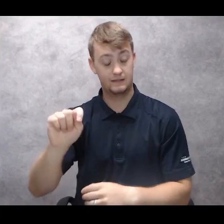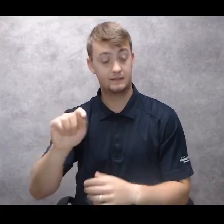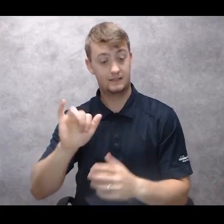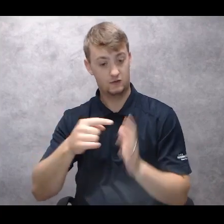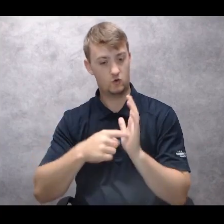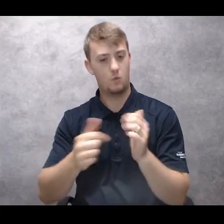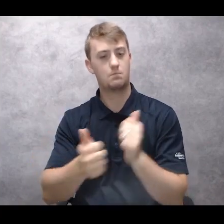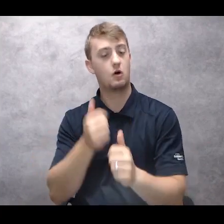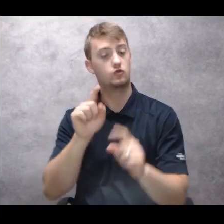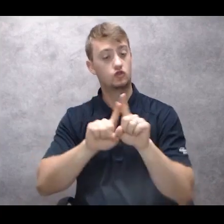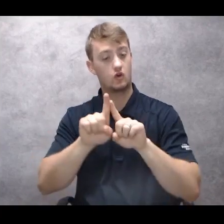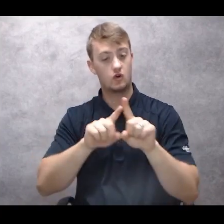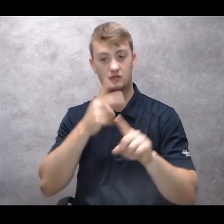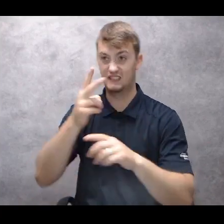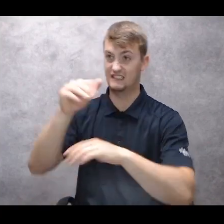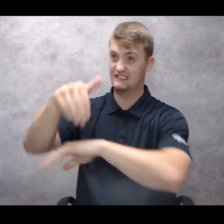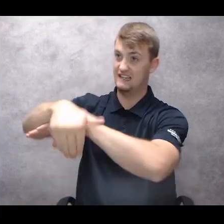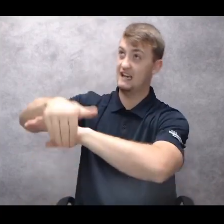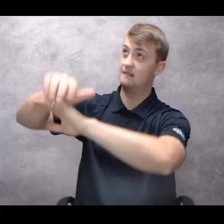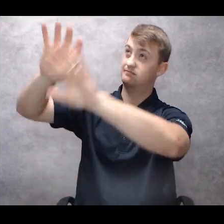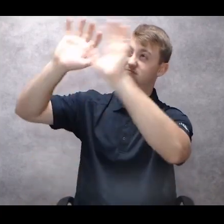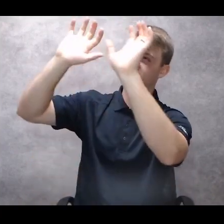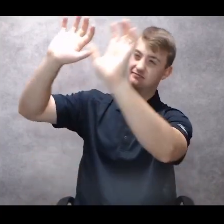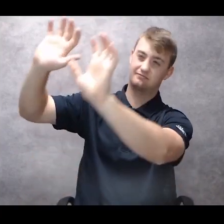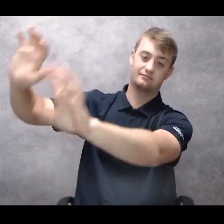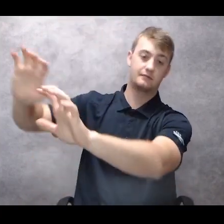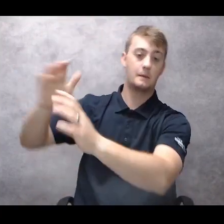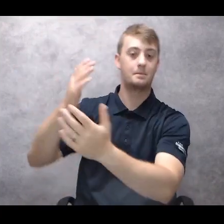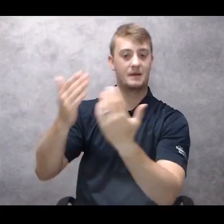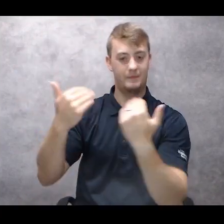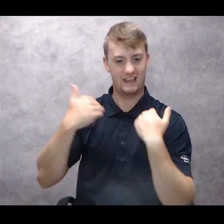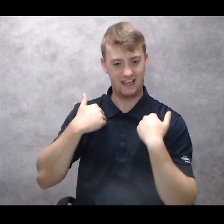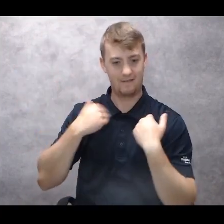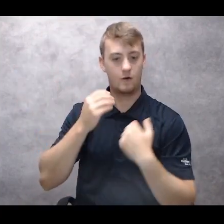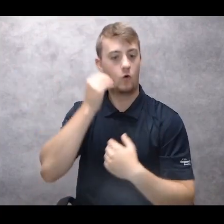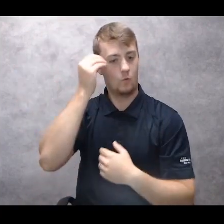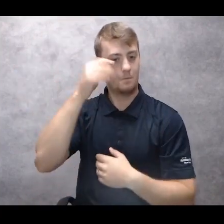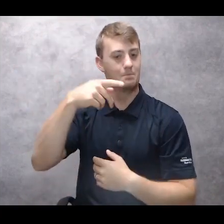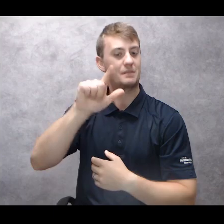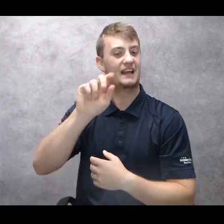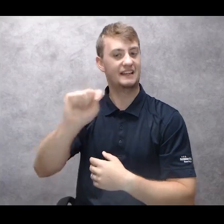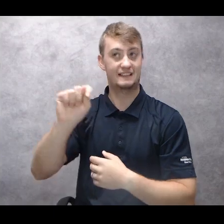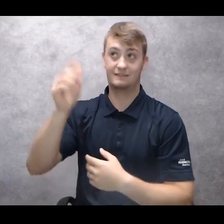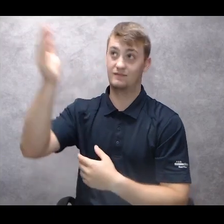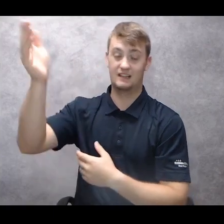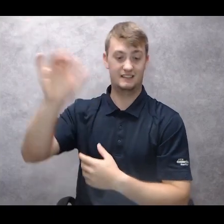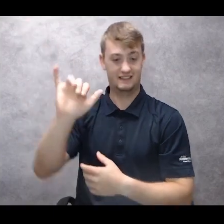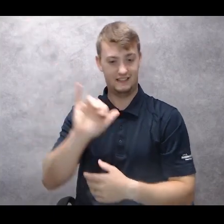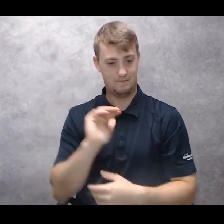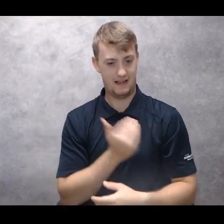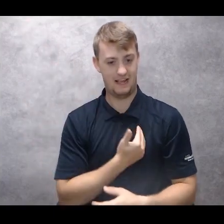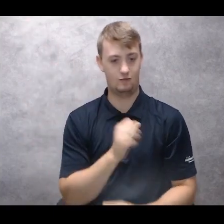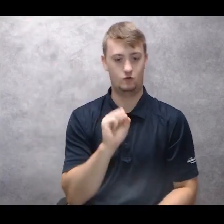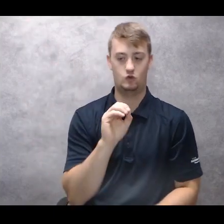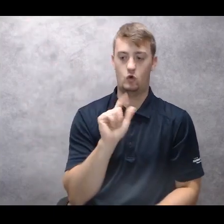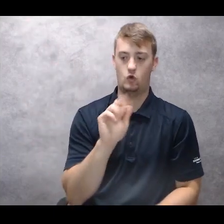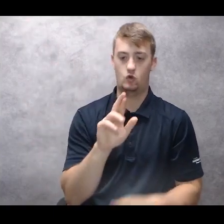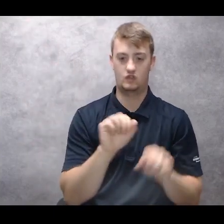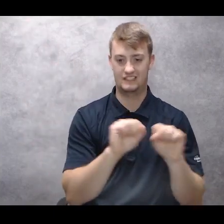majority of stars in the night sky may be home to planetary systems, perhaps some like our solar